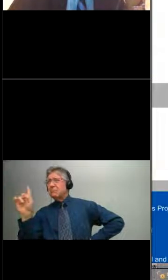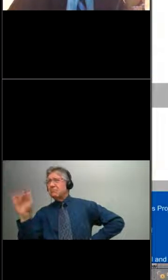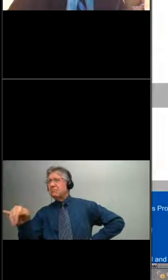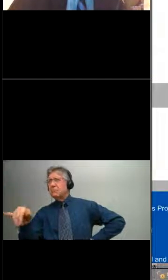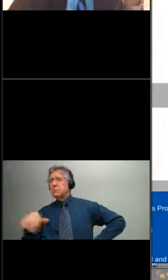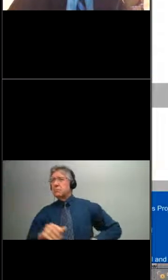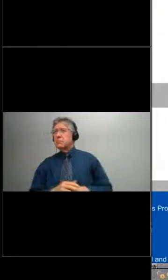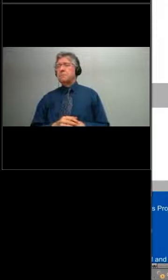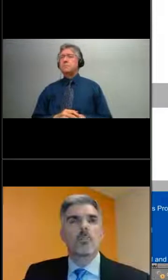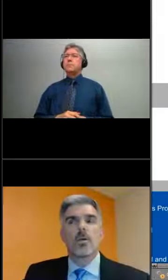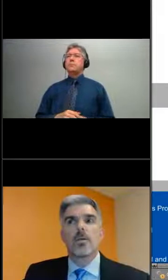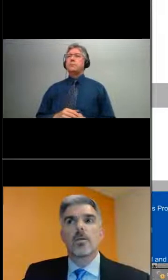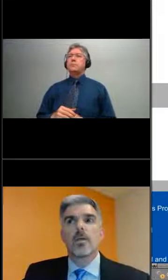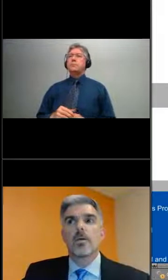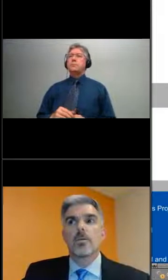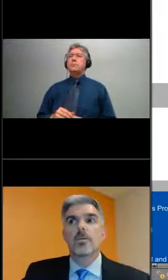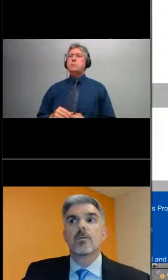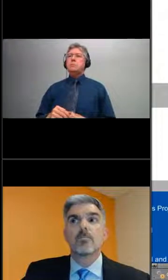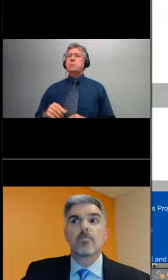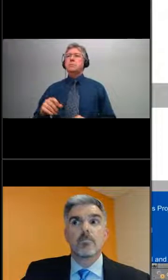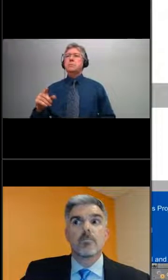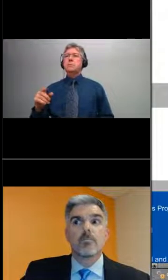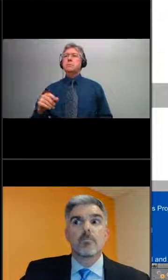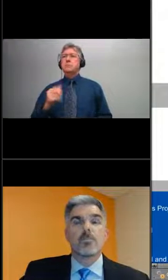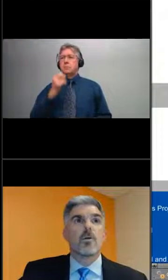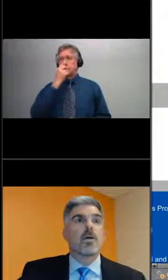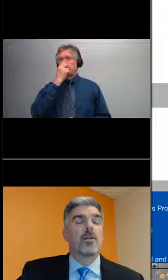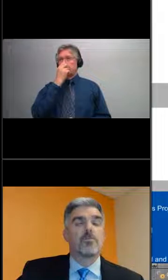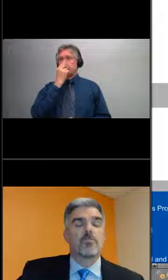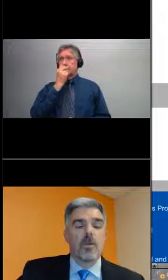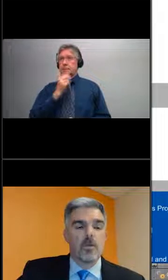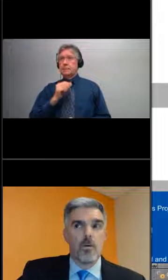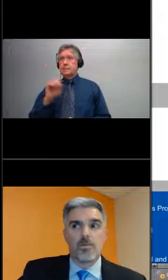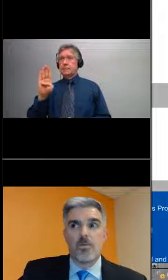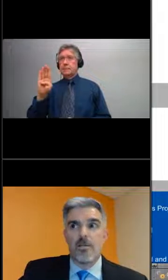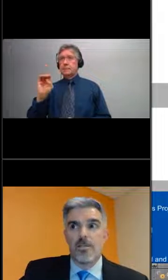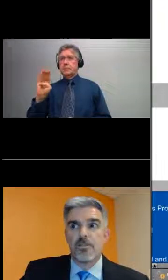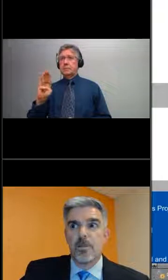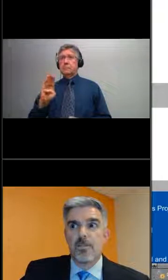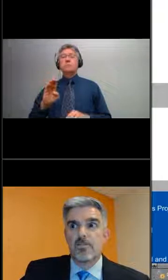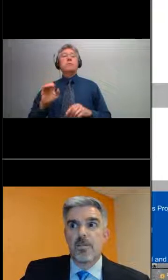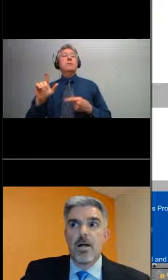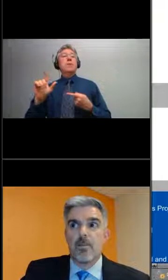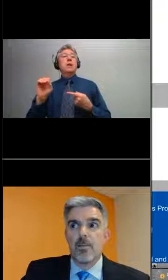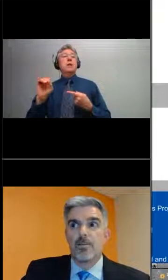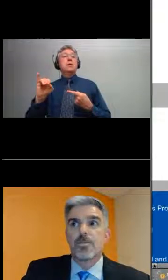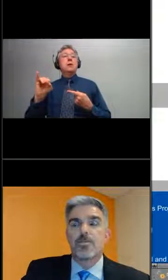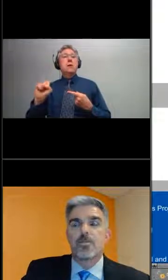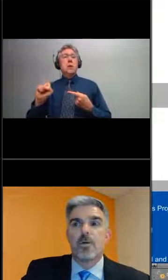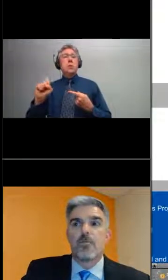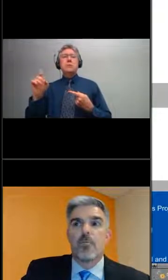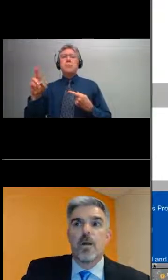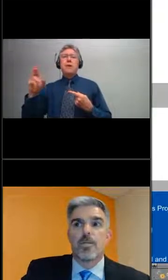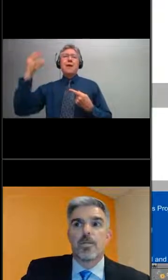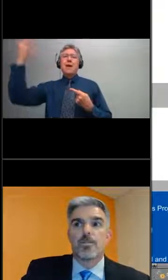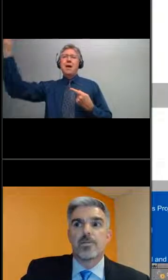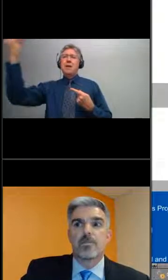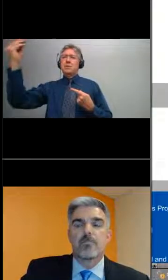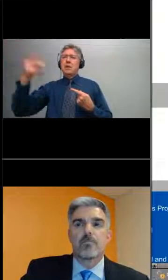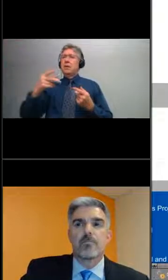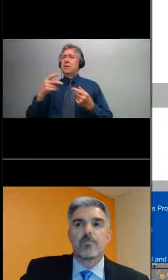So to be... Go on. Sorry, Lois Drive is beyond the limits of the project.